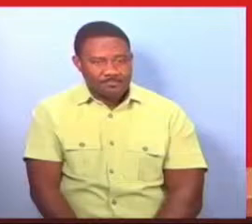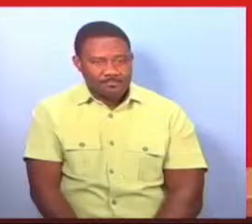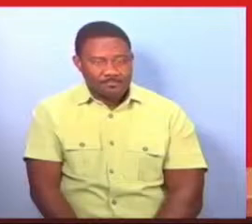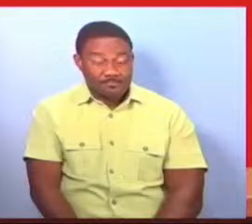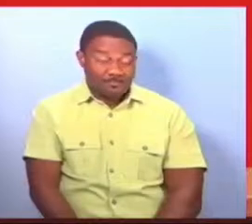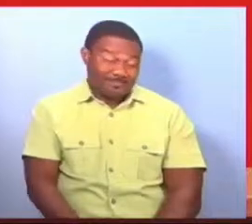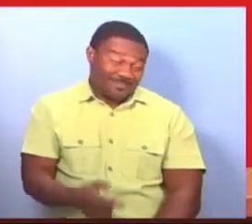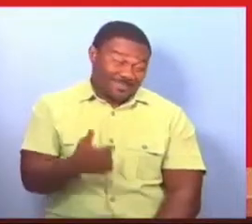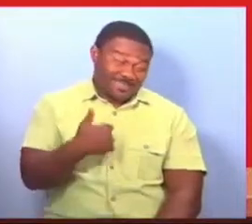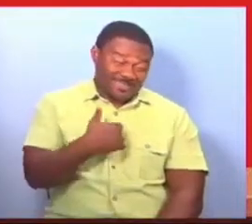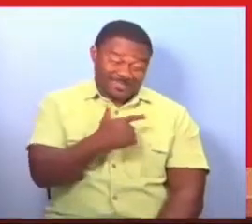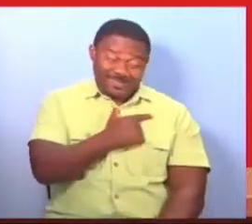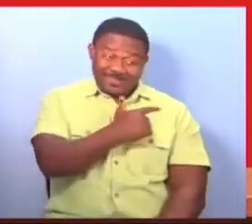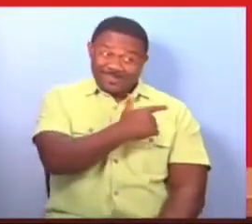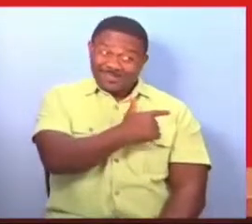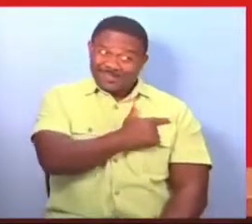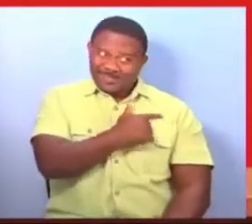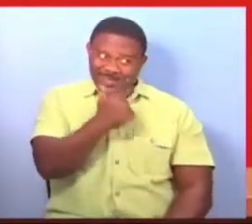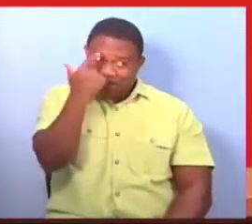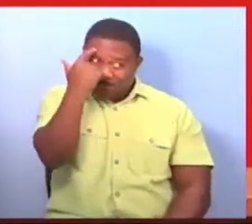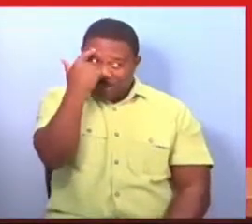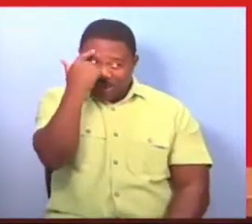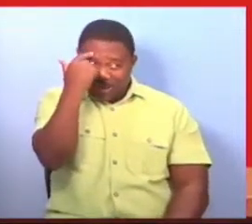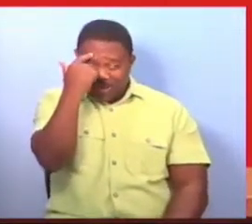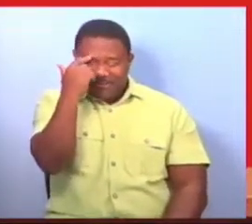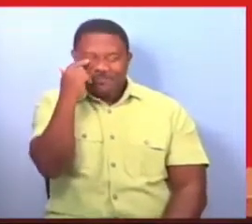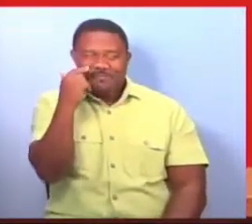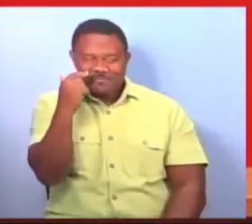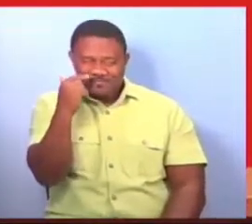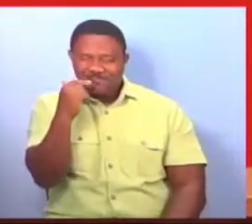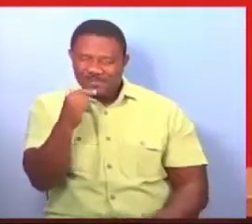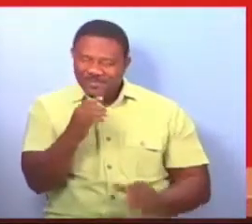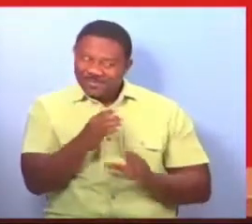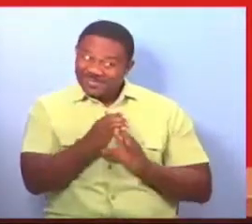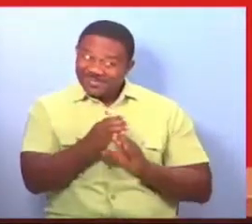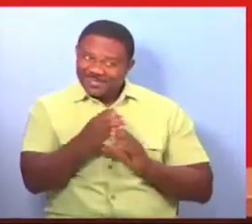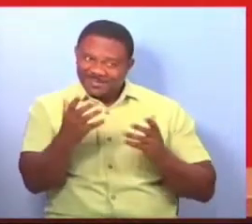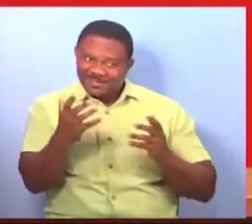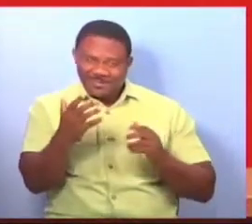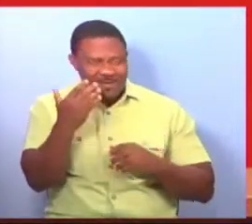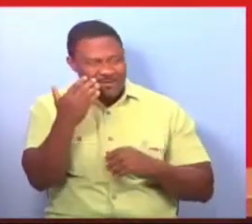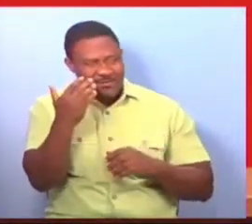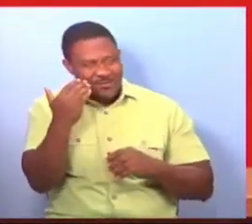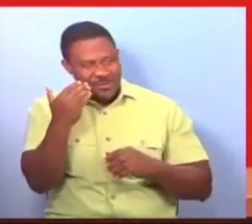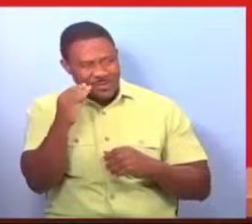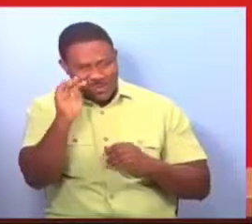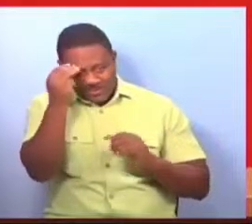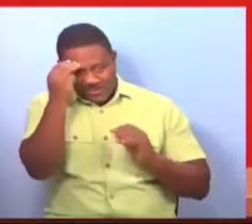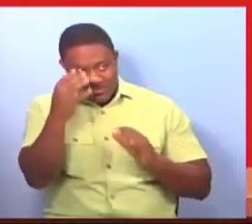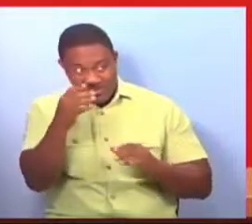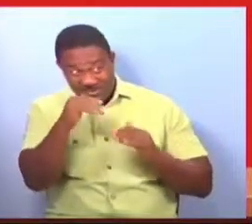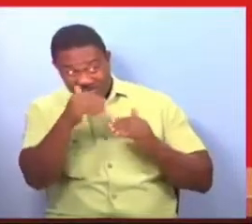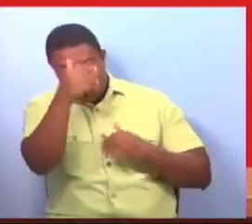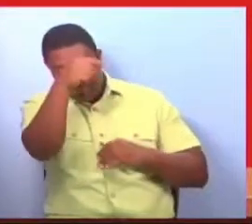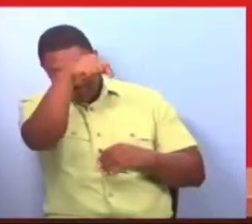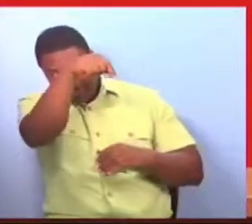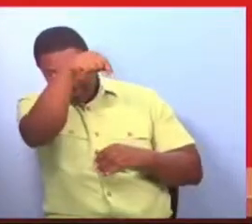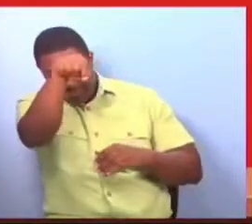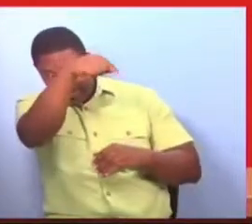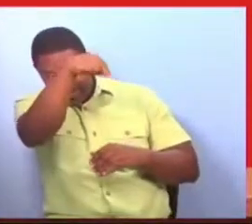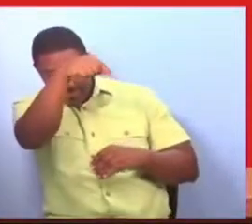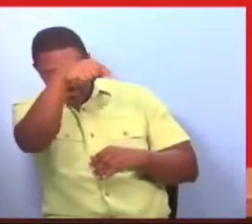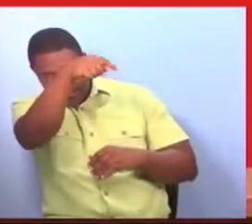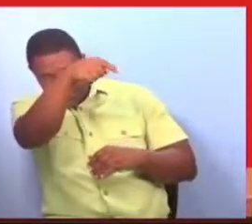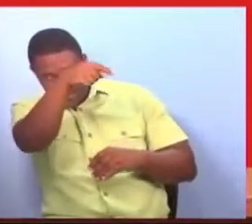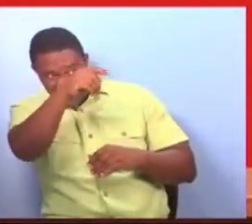gender sensitive. So, former regional minister, I'm looking at your back.